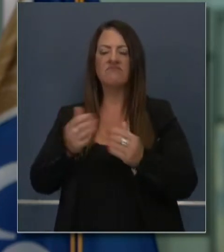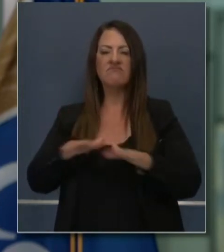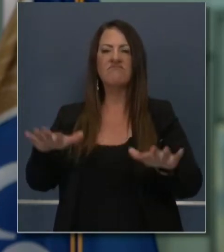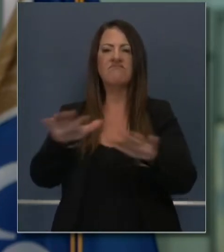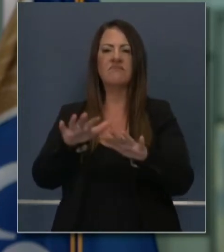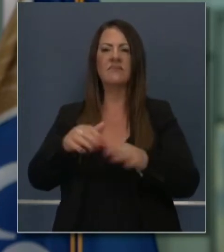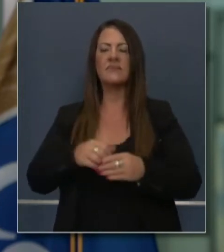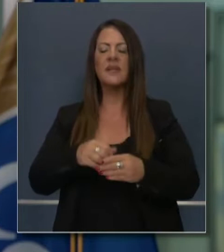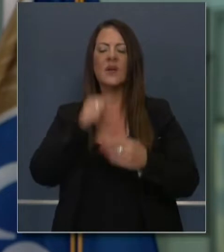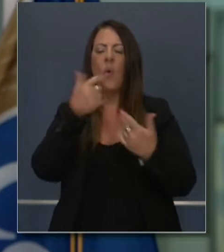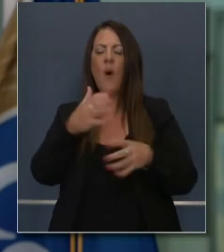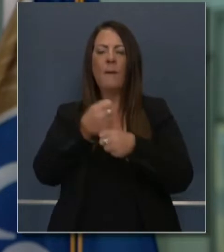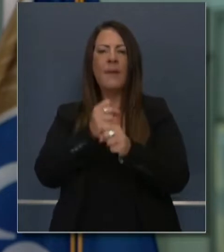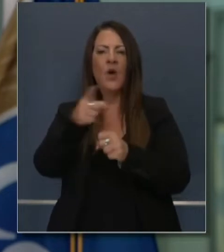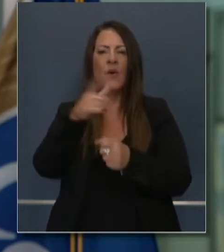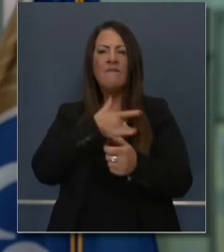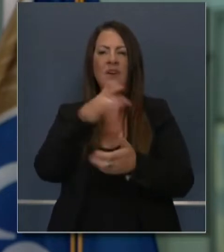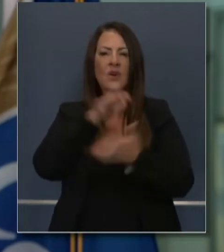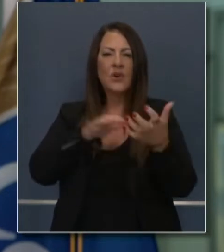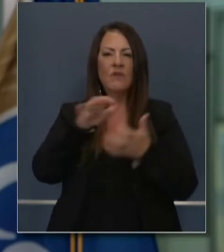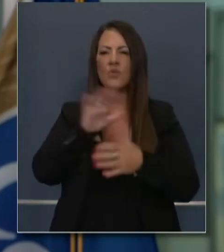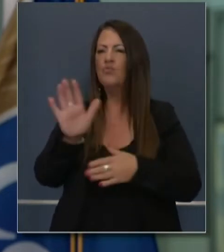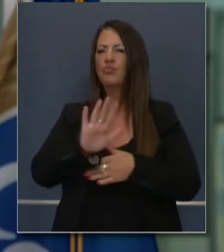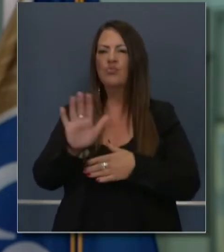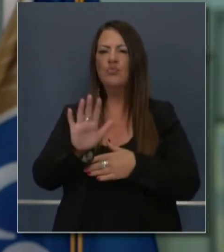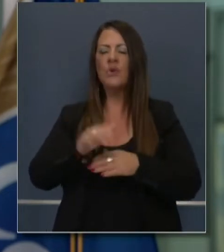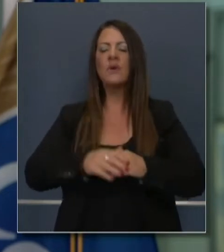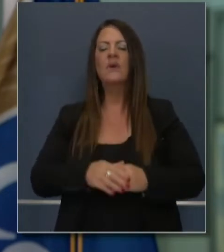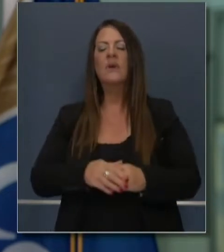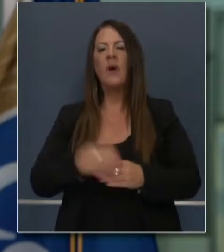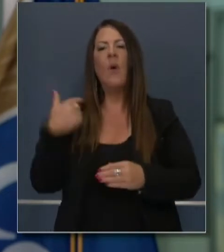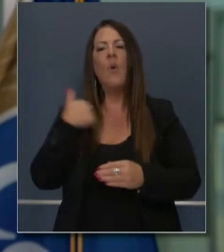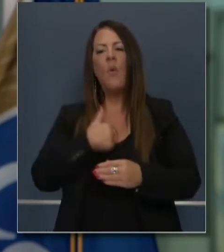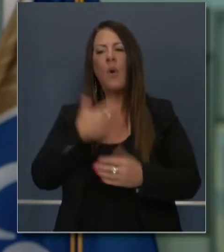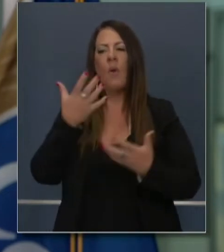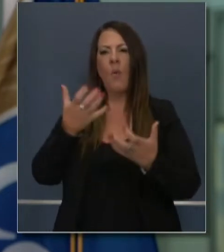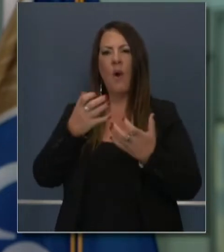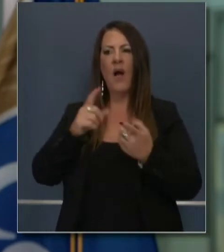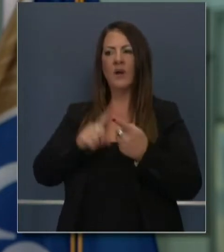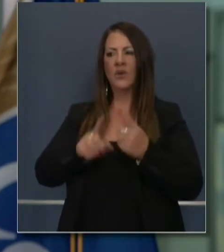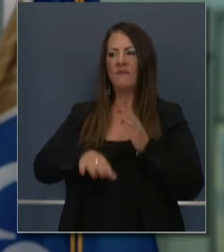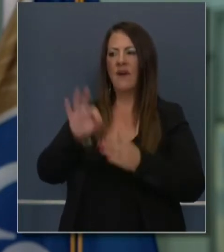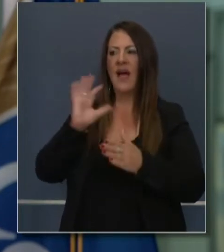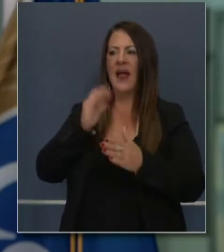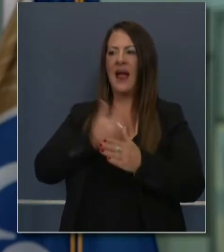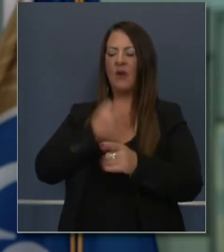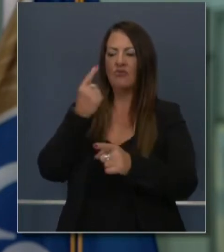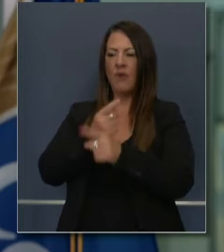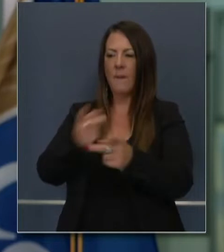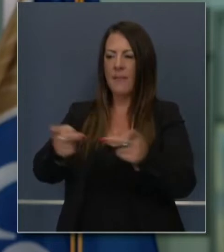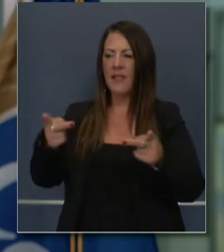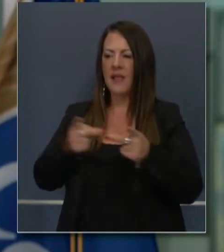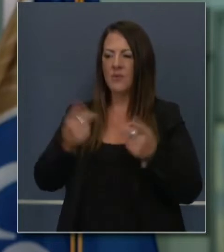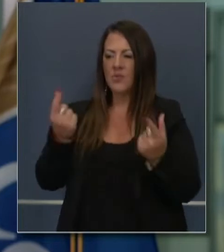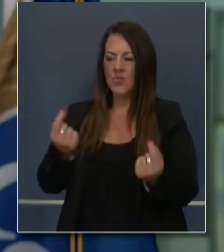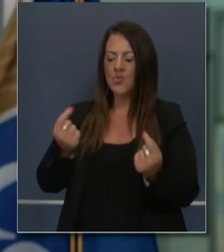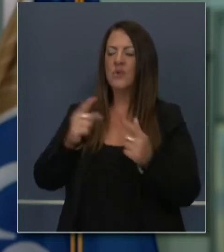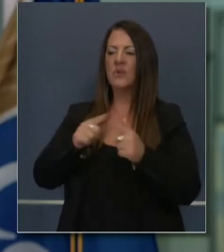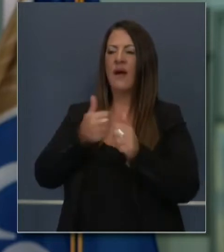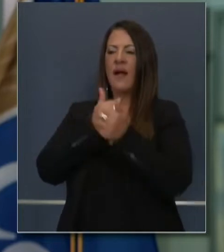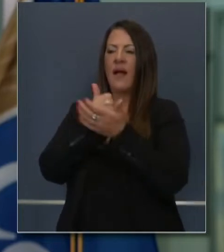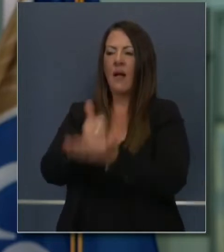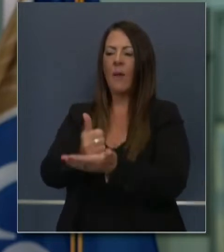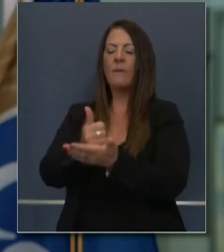you, we're just trying to, again, find our own place in this map, in this mix, and California, again, is leaning